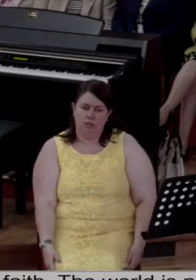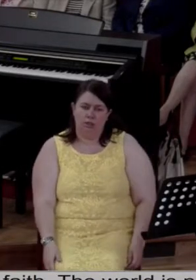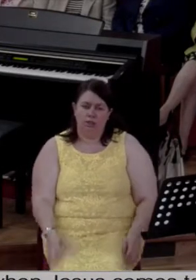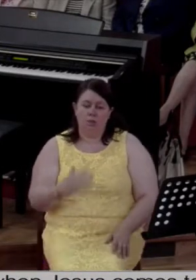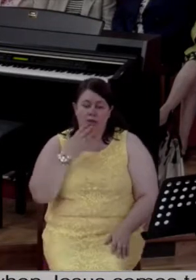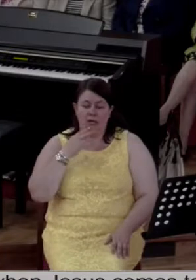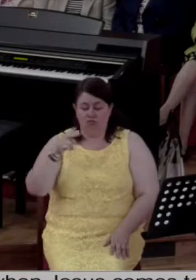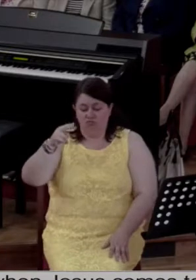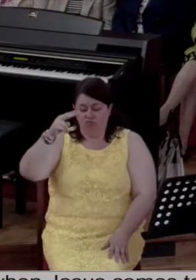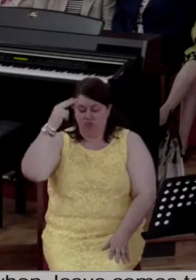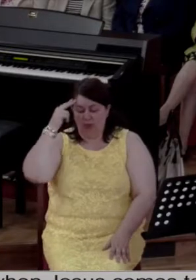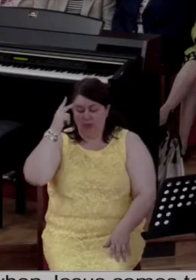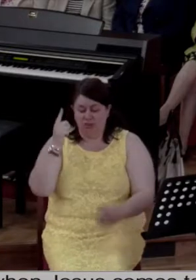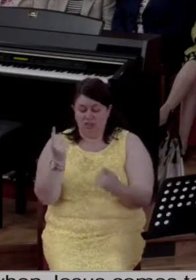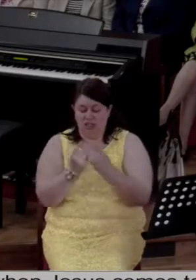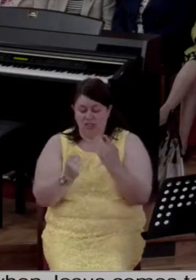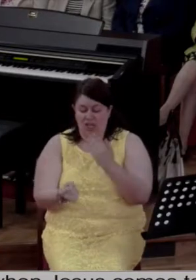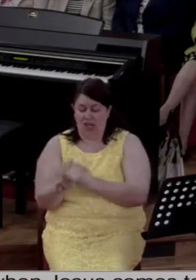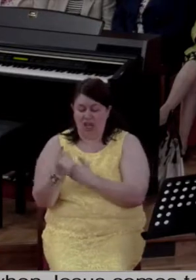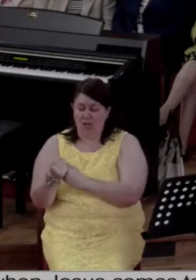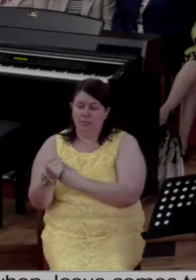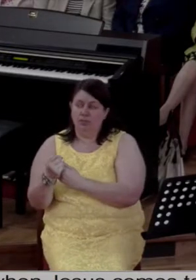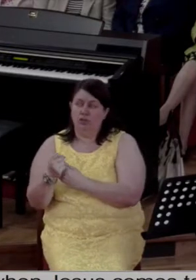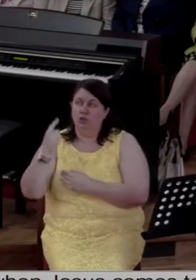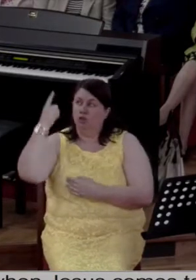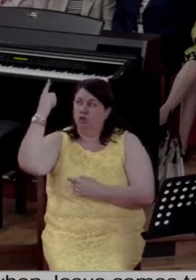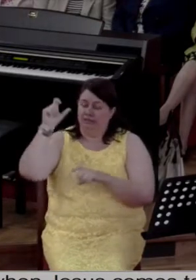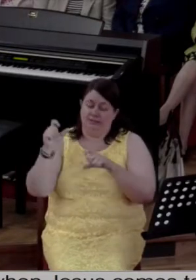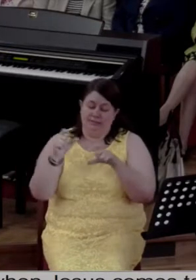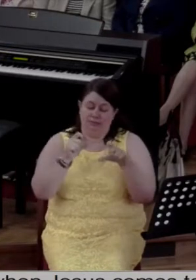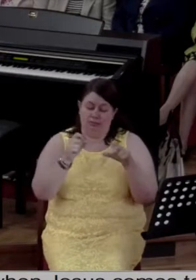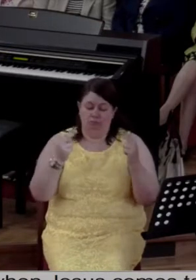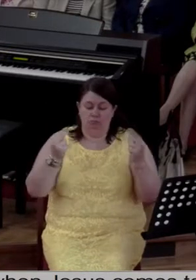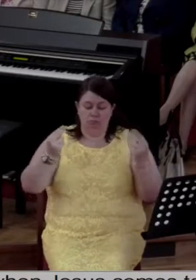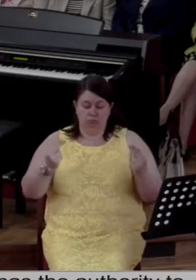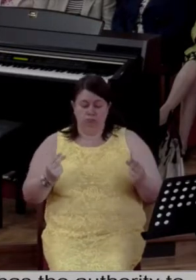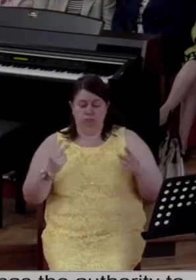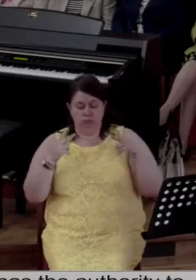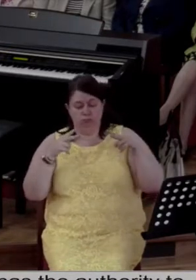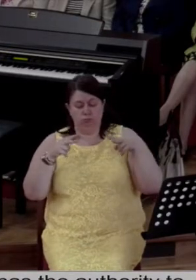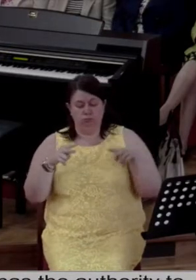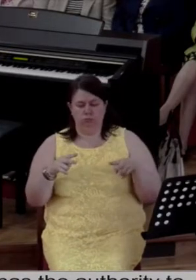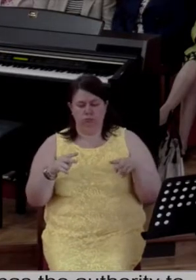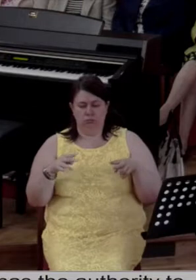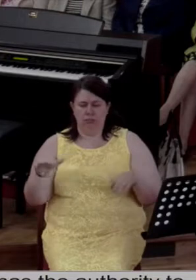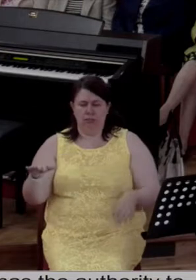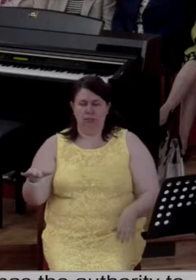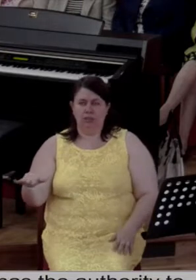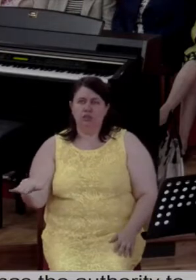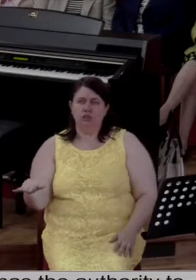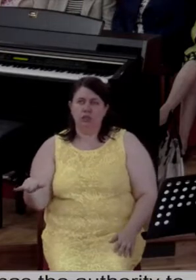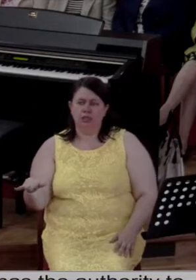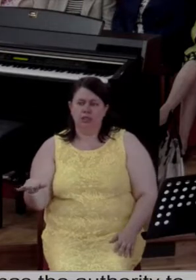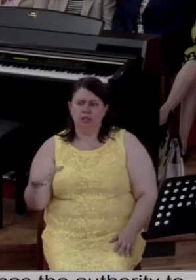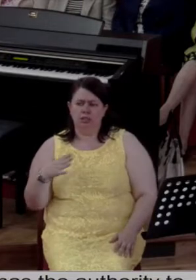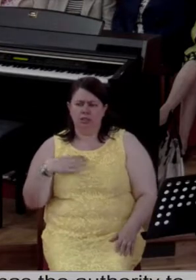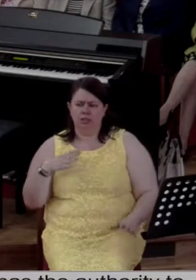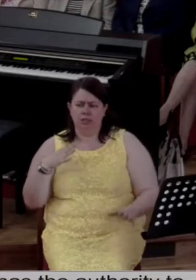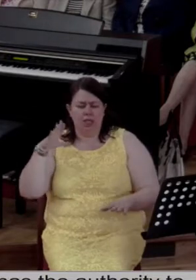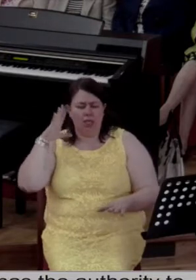things happening in our world, God is still on the throne. The child, however,